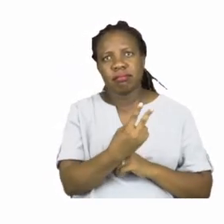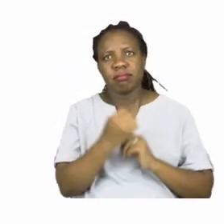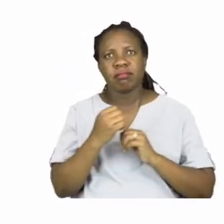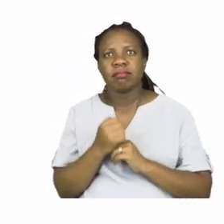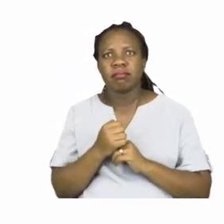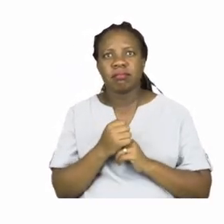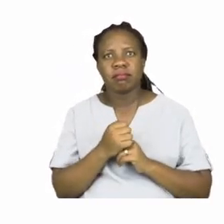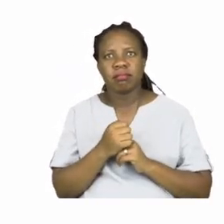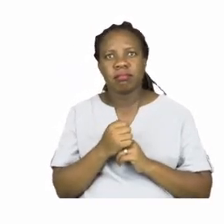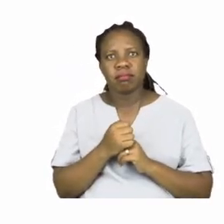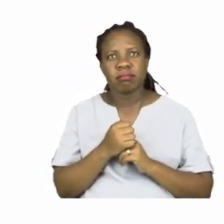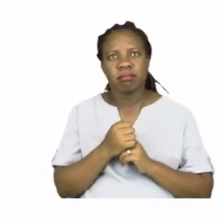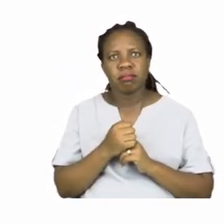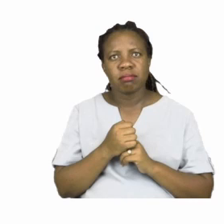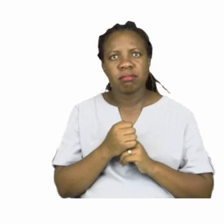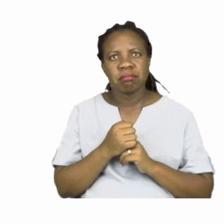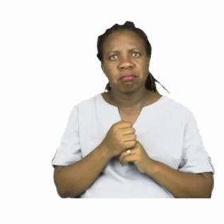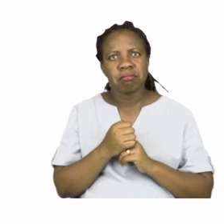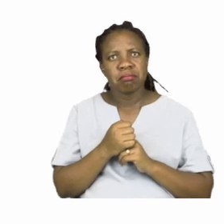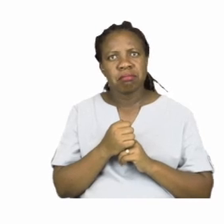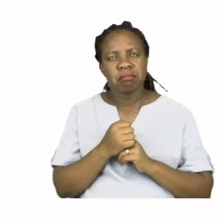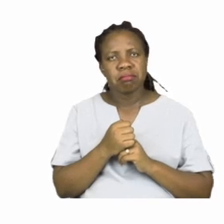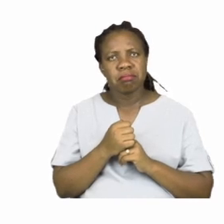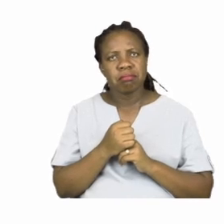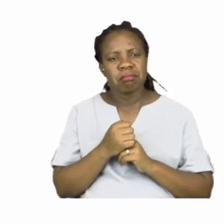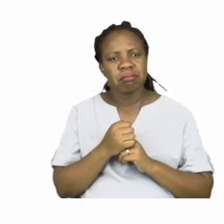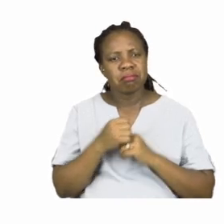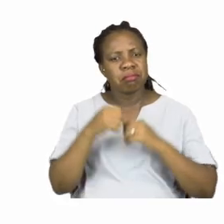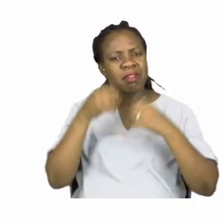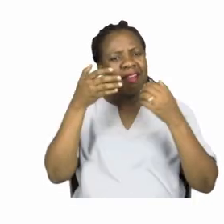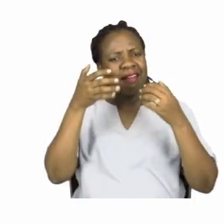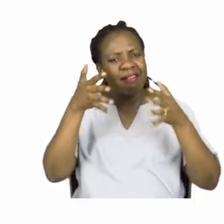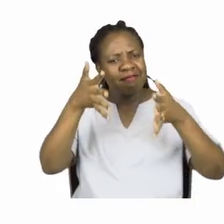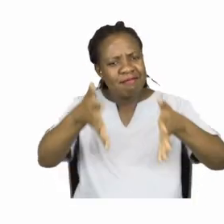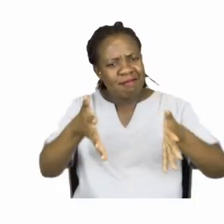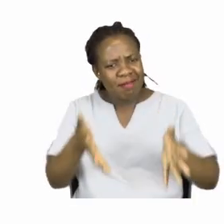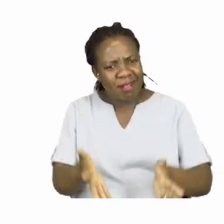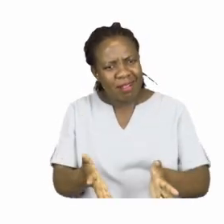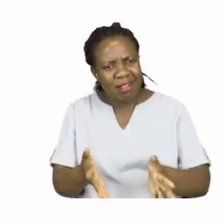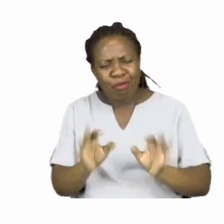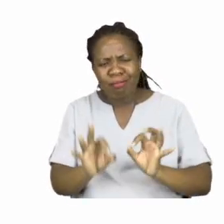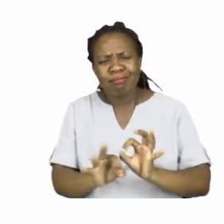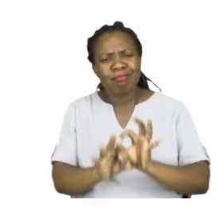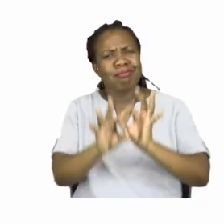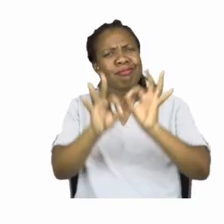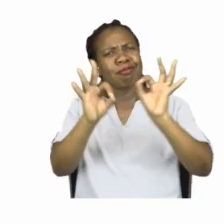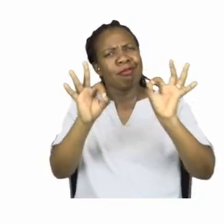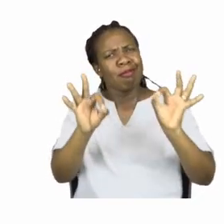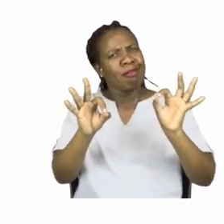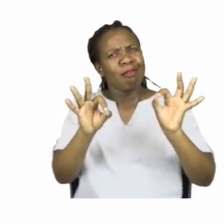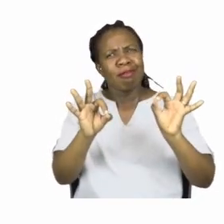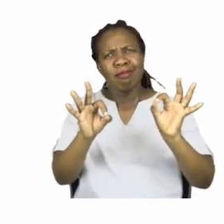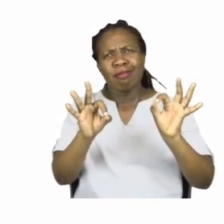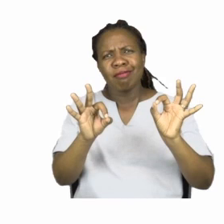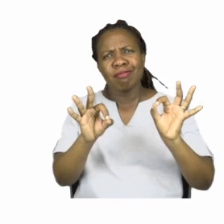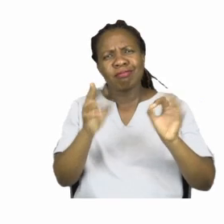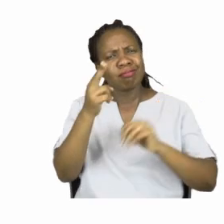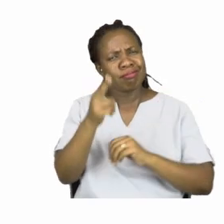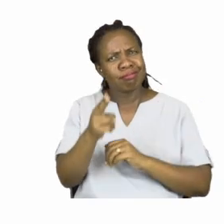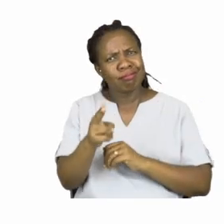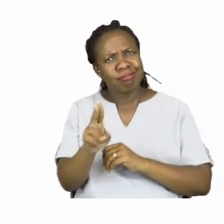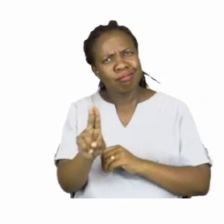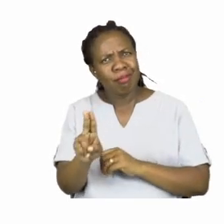tell that the village was not pretty anymore? How can you